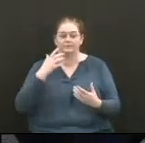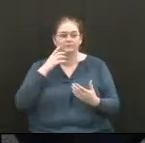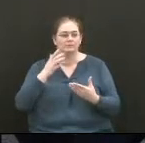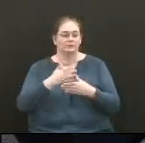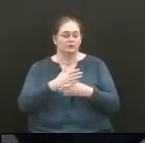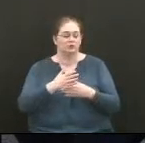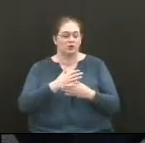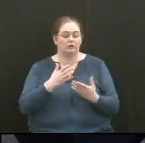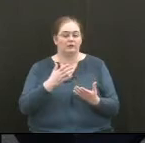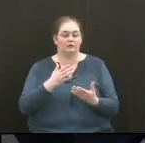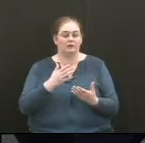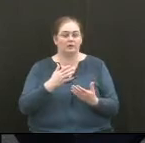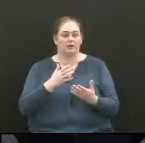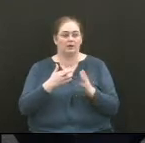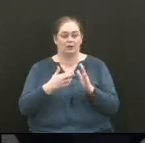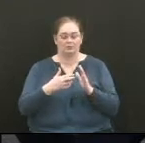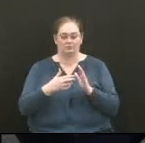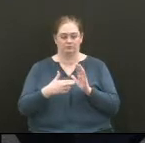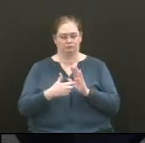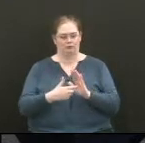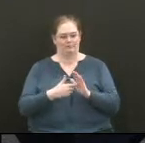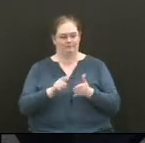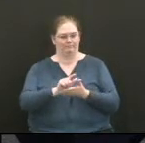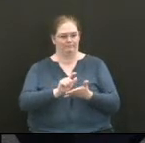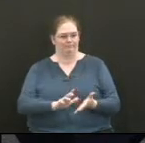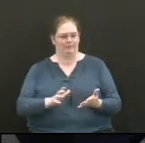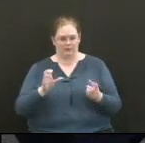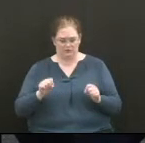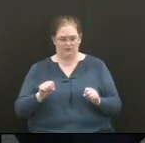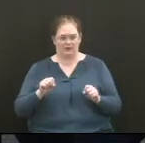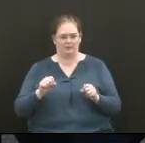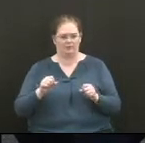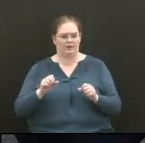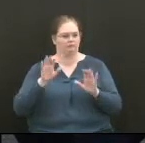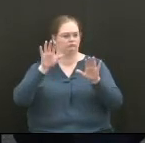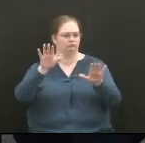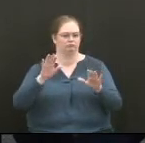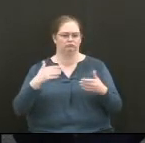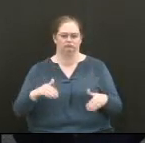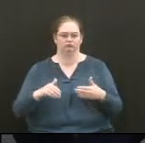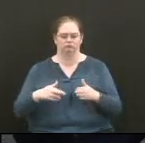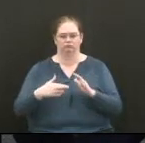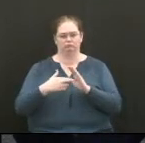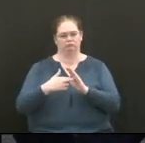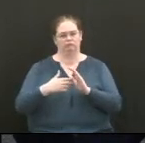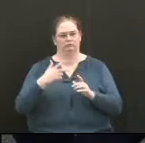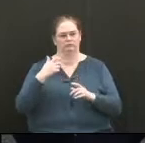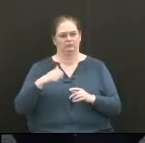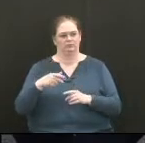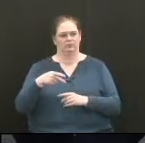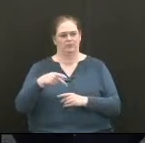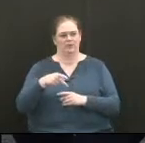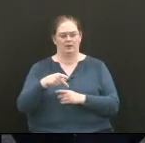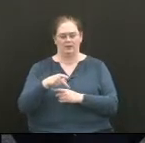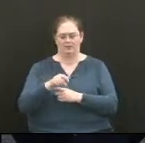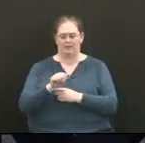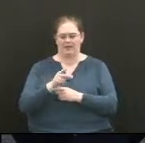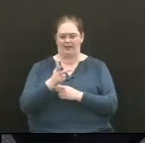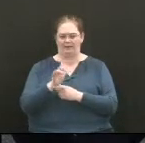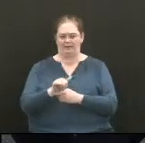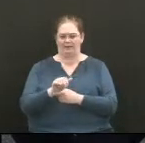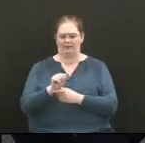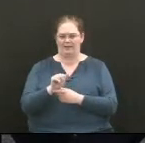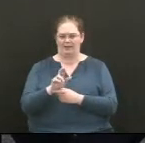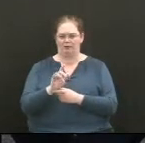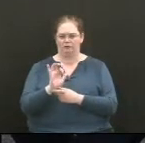sharing representation. So we've been able to get outstanding representation by the Hangley Aronchek firm, which